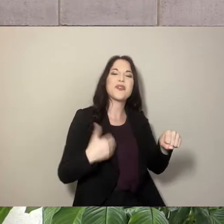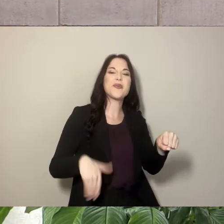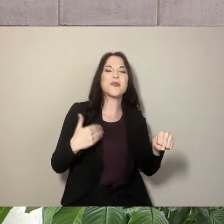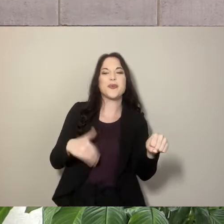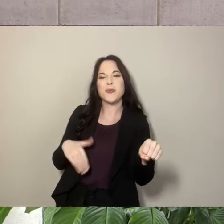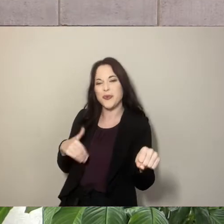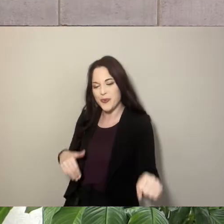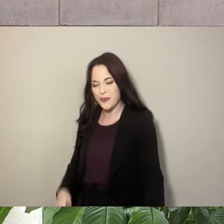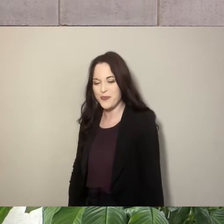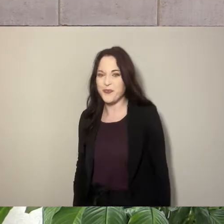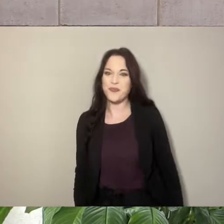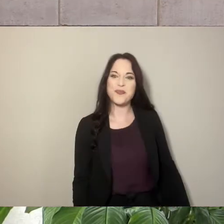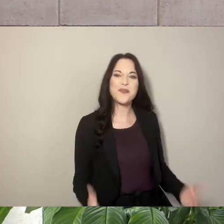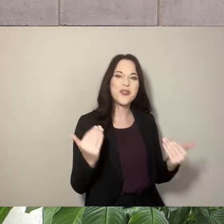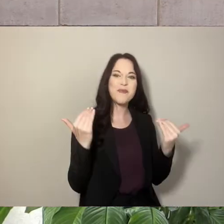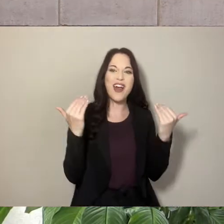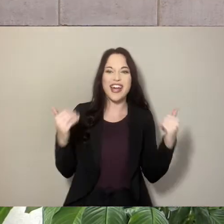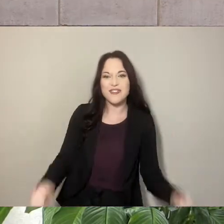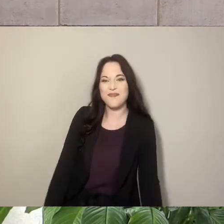Come on.